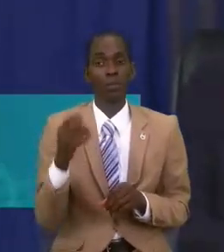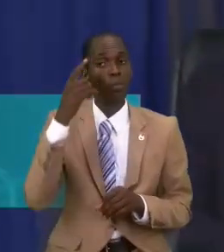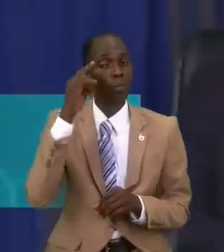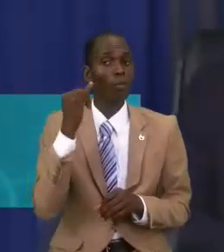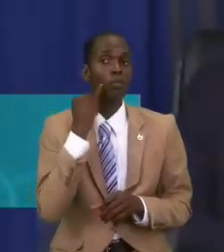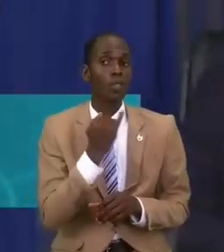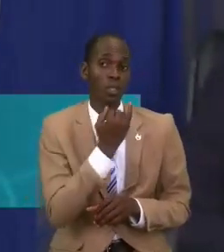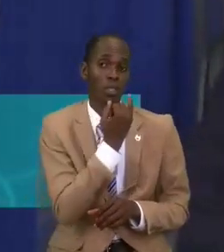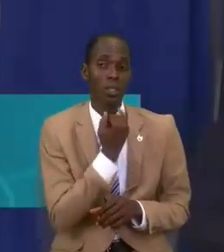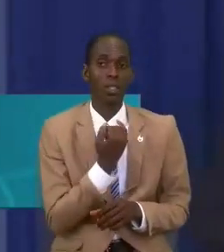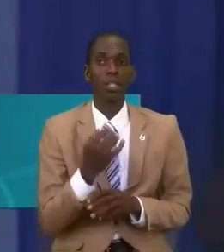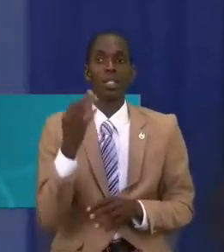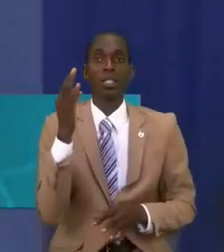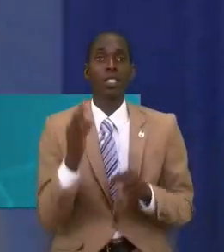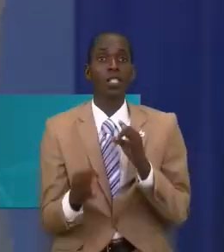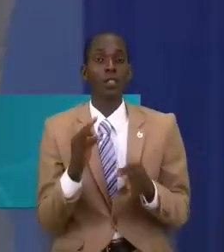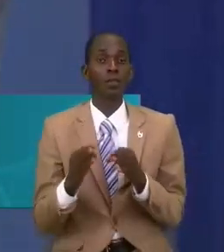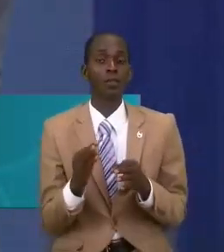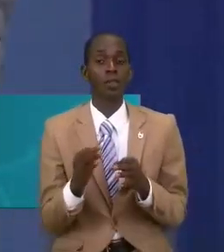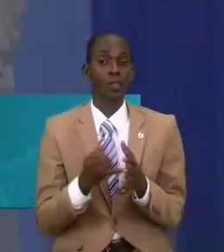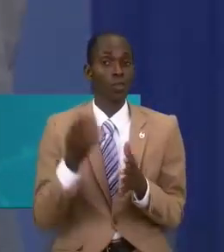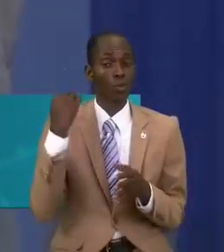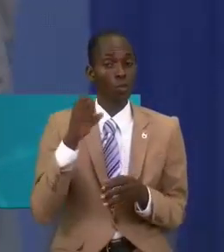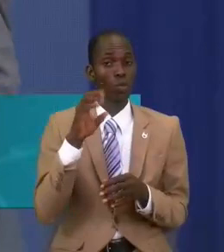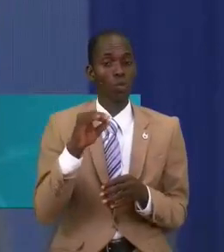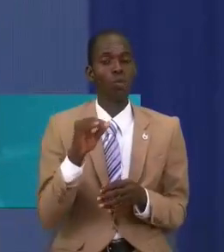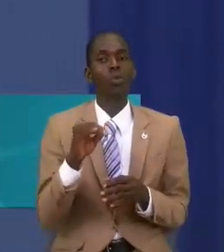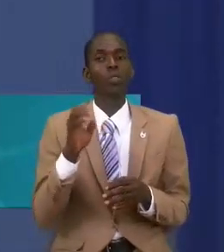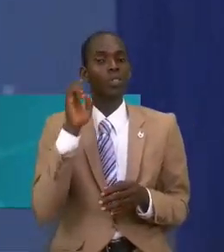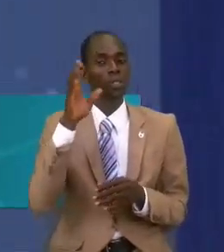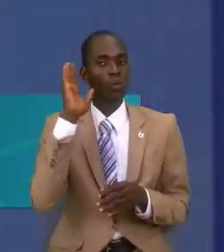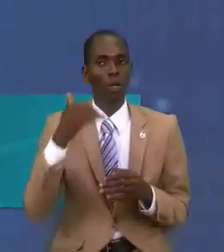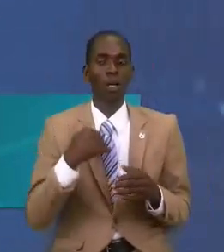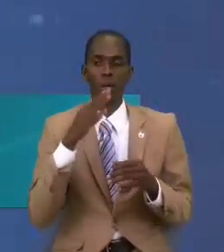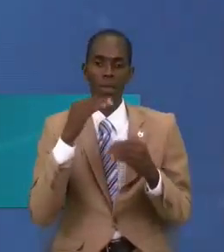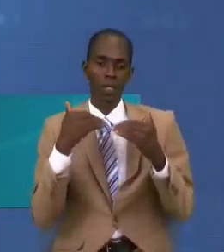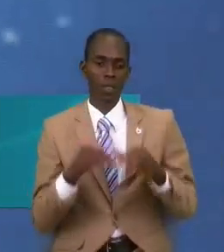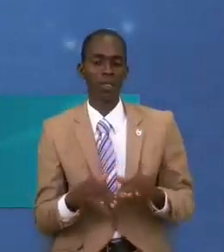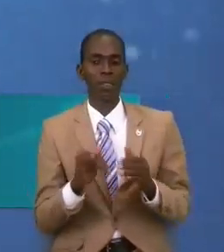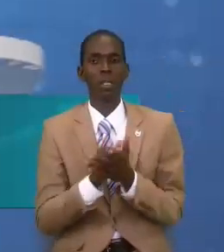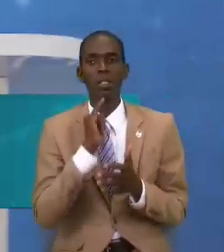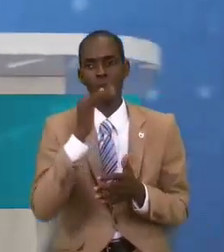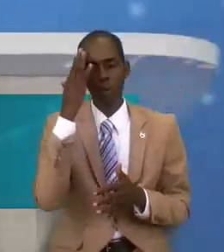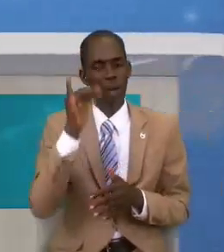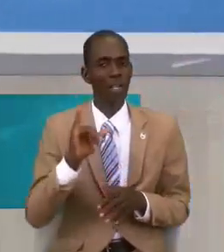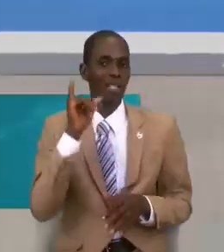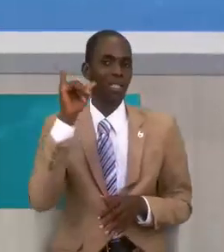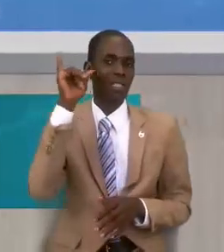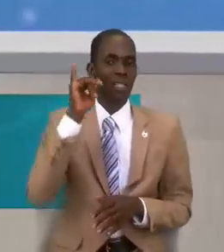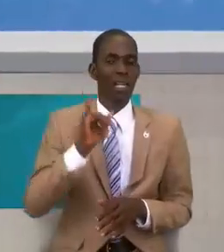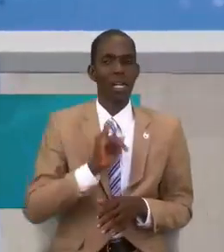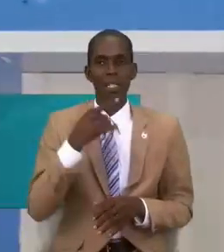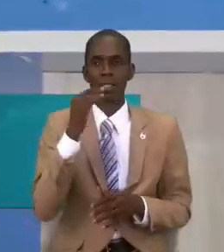said yesterday, some theologians, some preachers, they say the age of miracle is past.